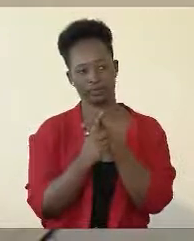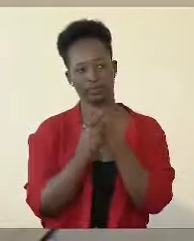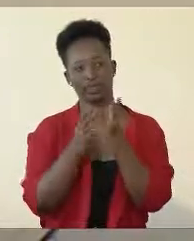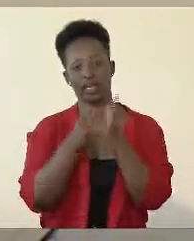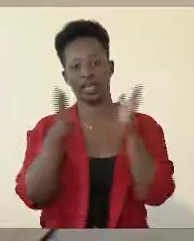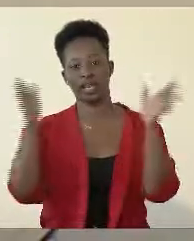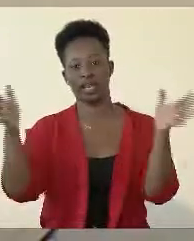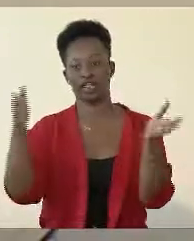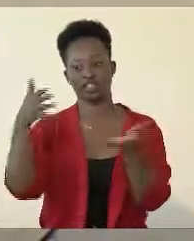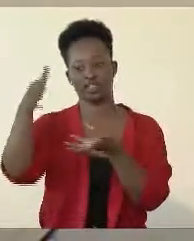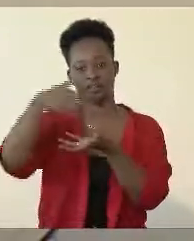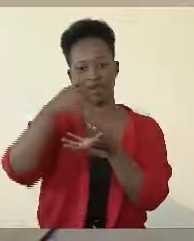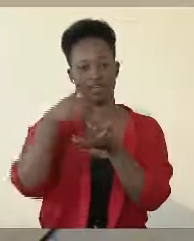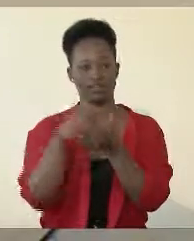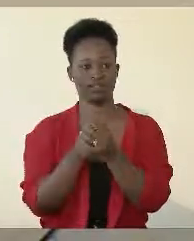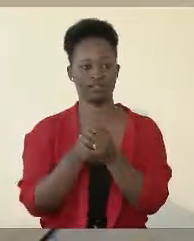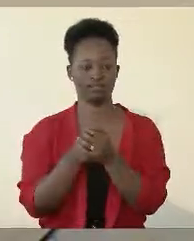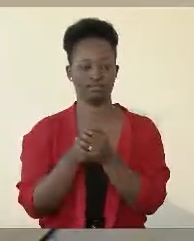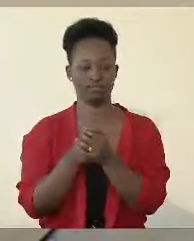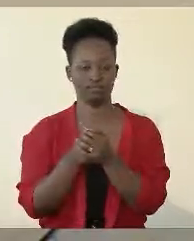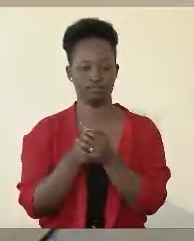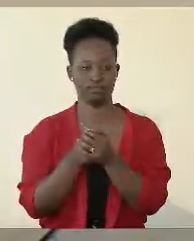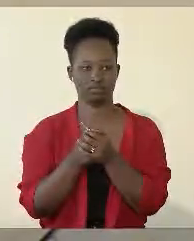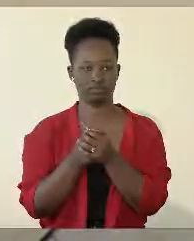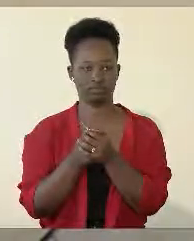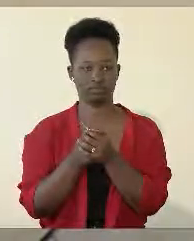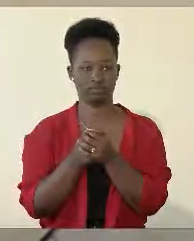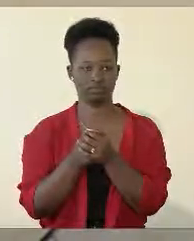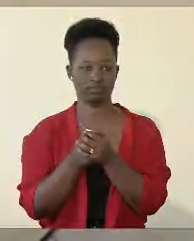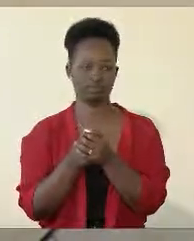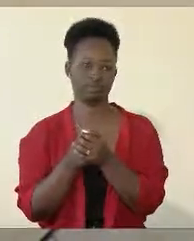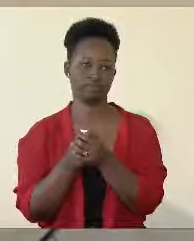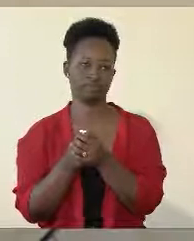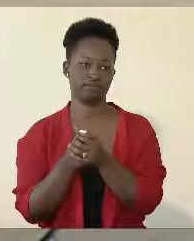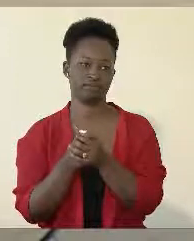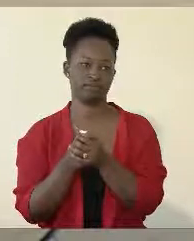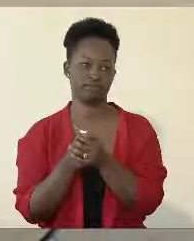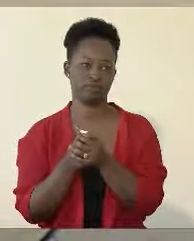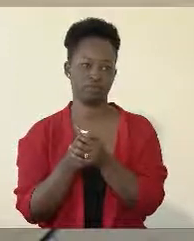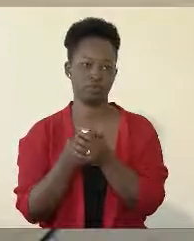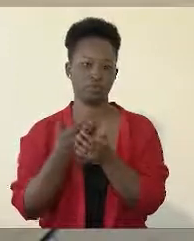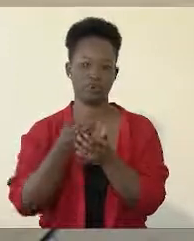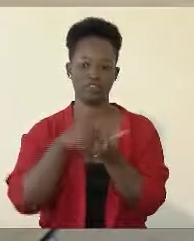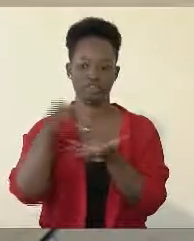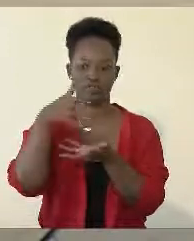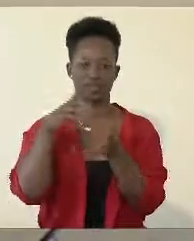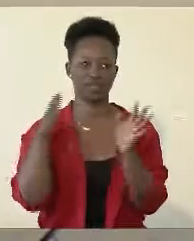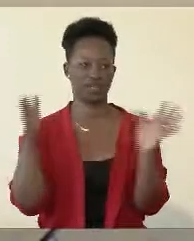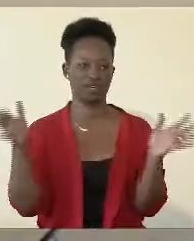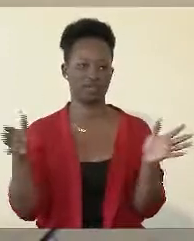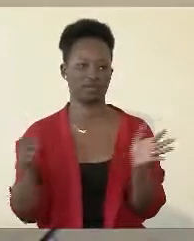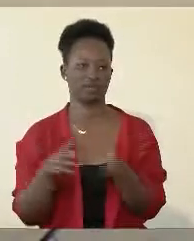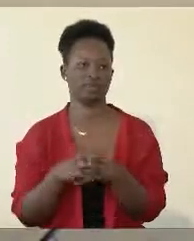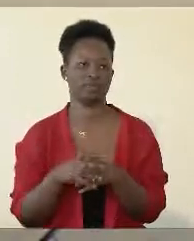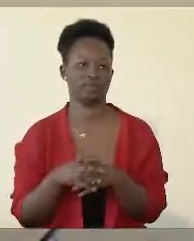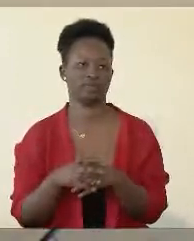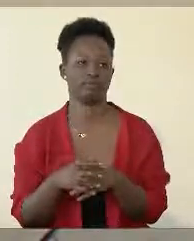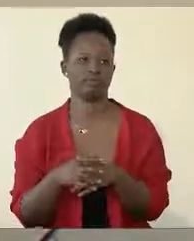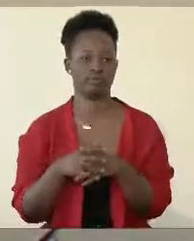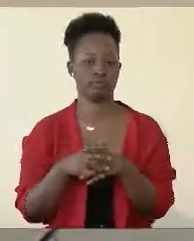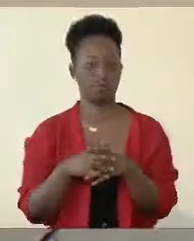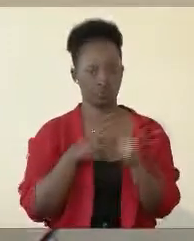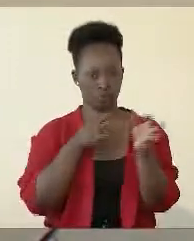market size. Large market size. This factor would favor. So you have to state